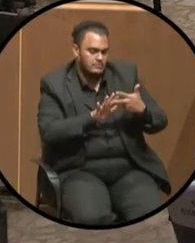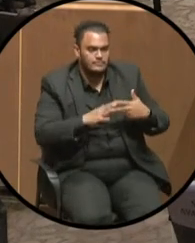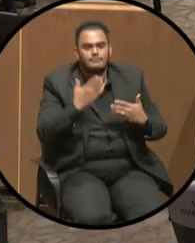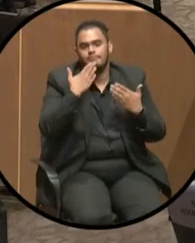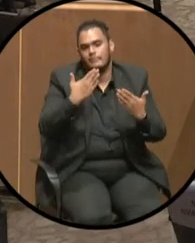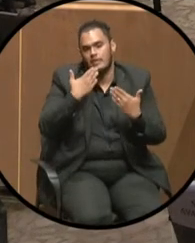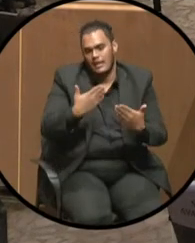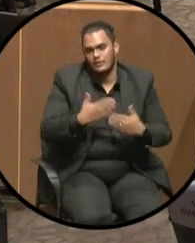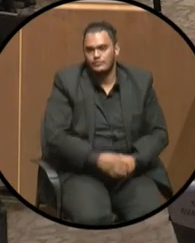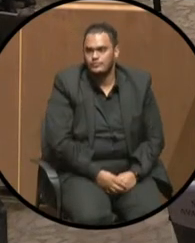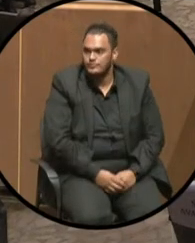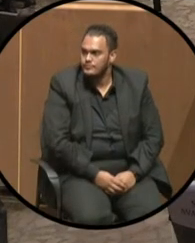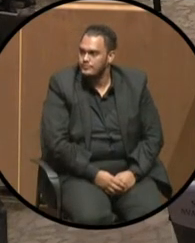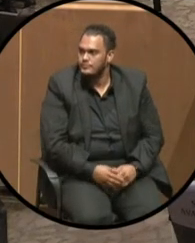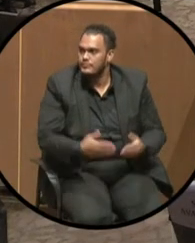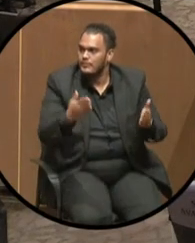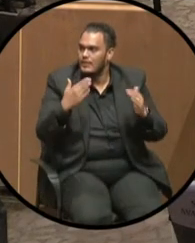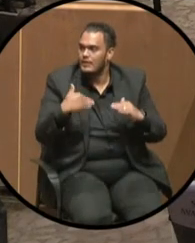All right, let's take our next caller.